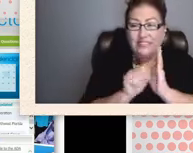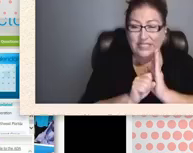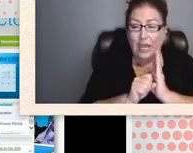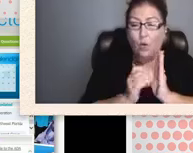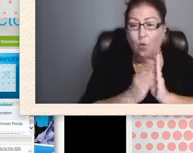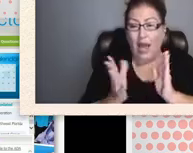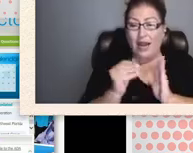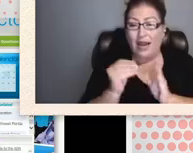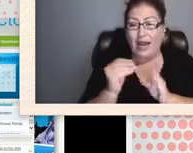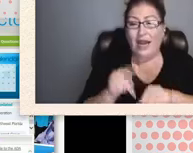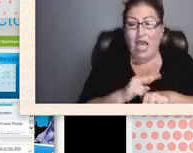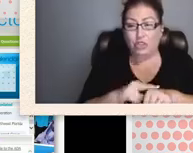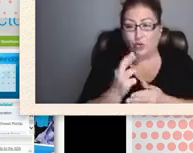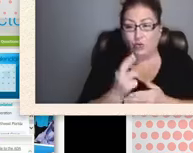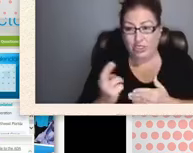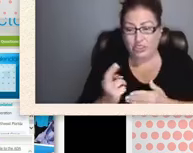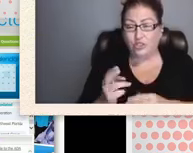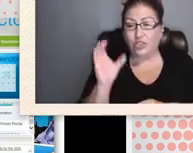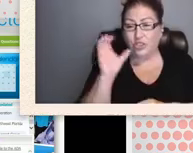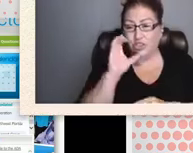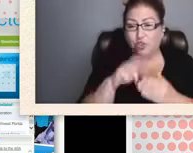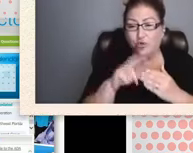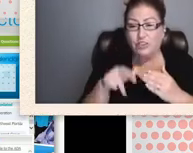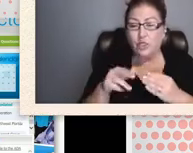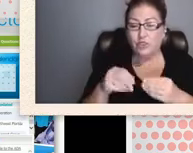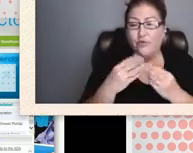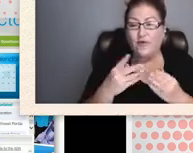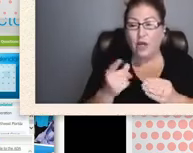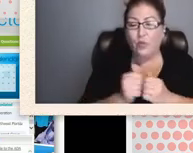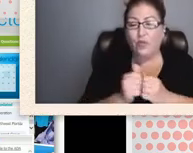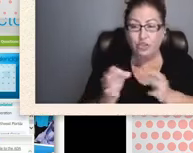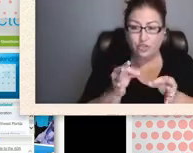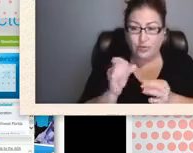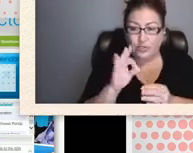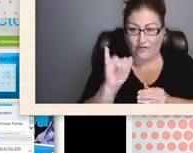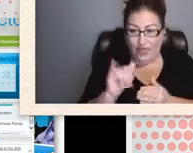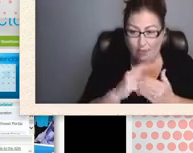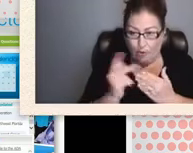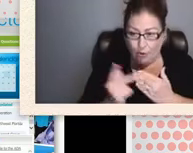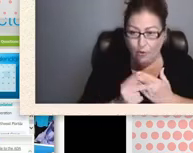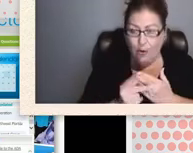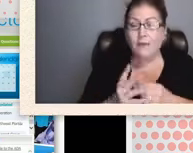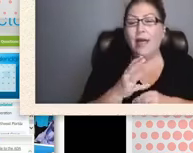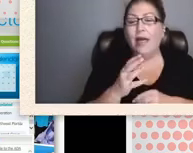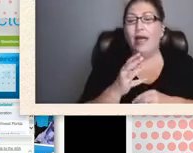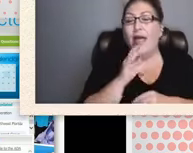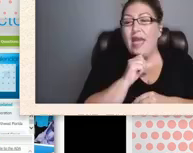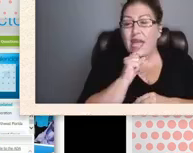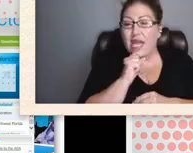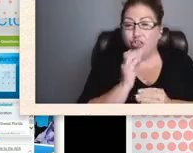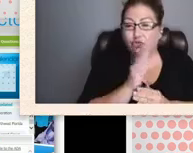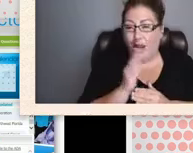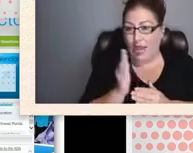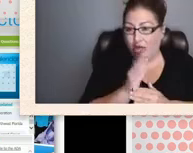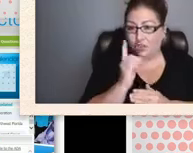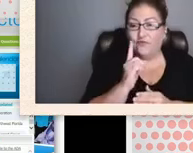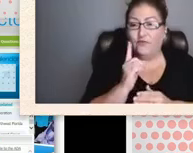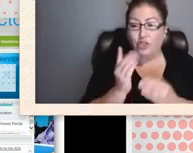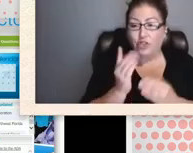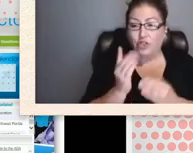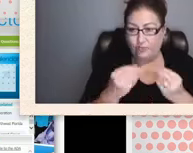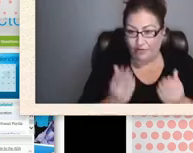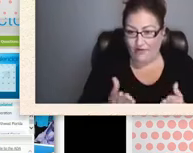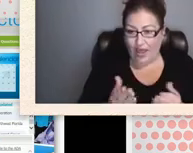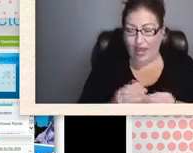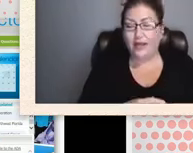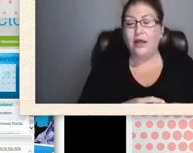The search results provides you with a description of the program, an age range for services provided,